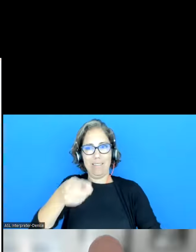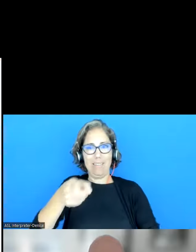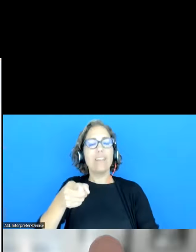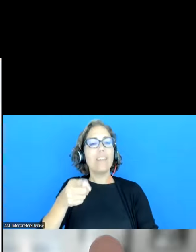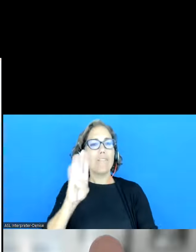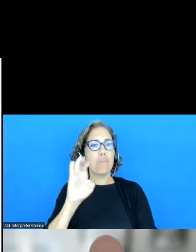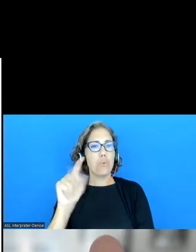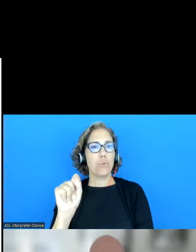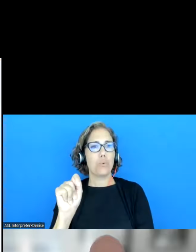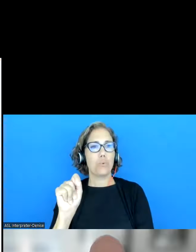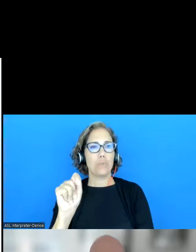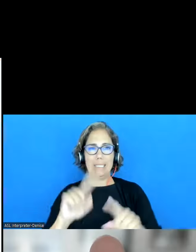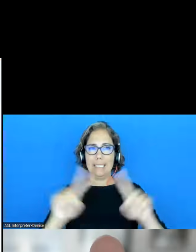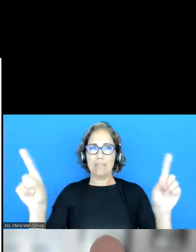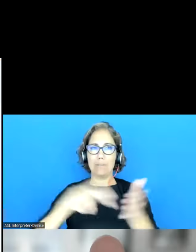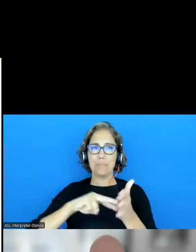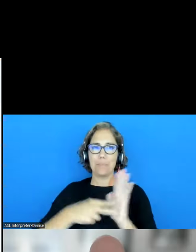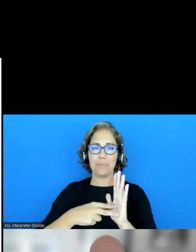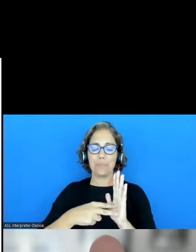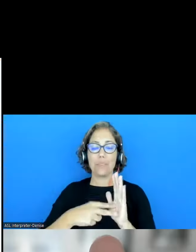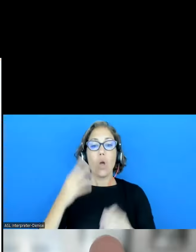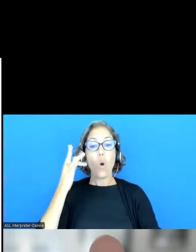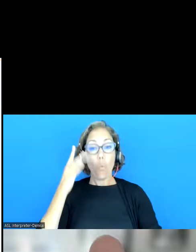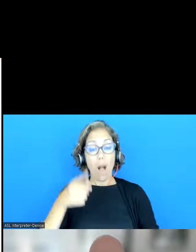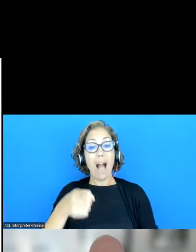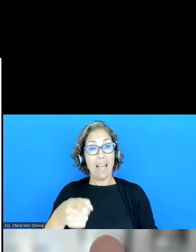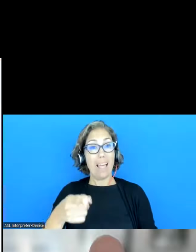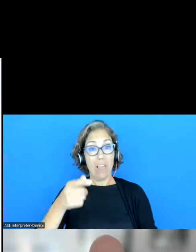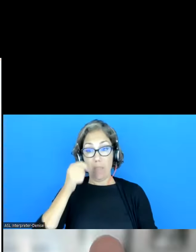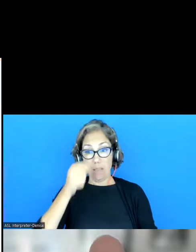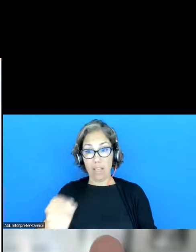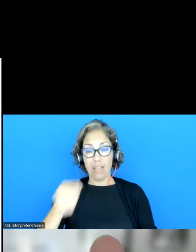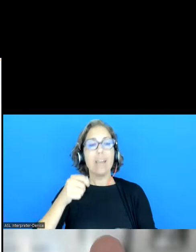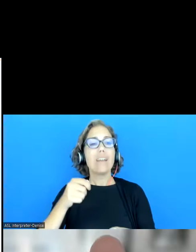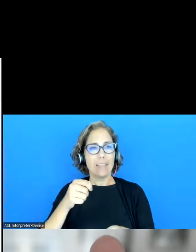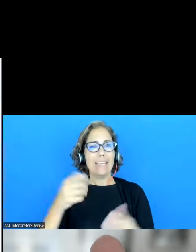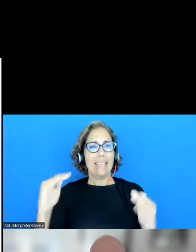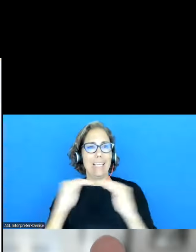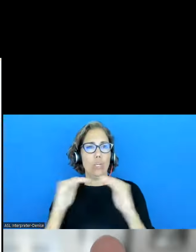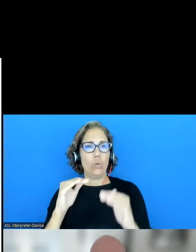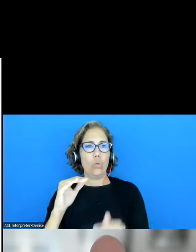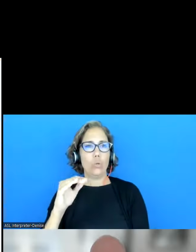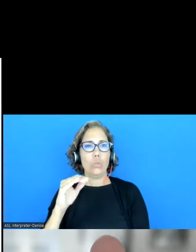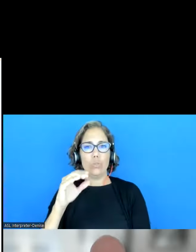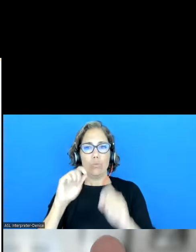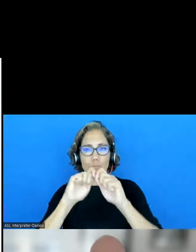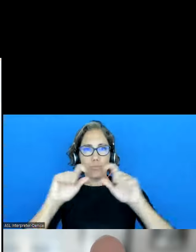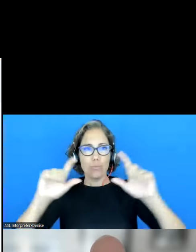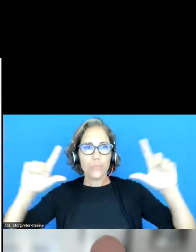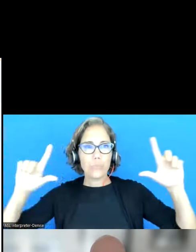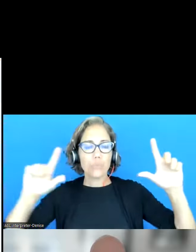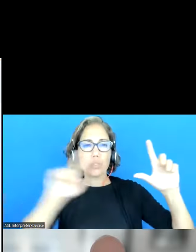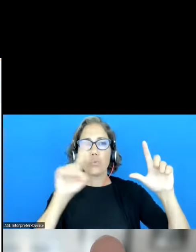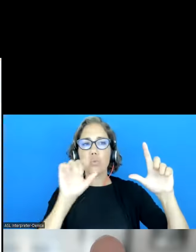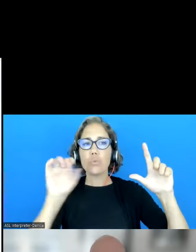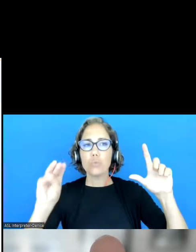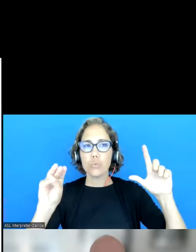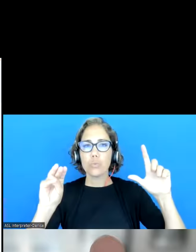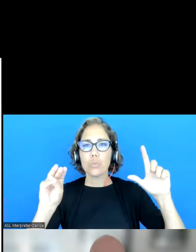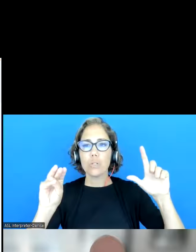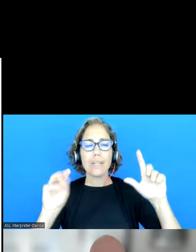boot, because that actually is the zoom. So the function of the magnifier lens, the lens, is